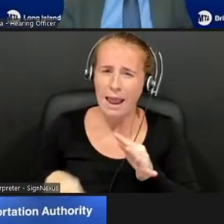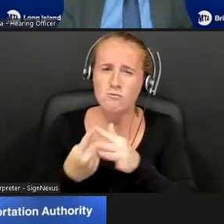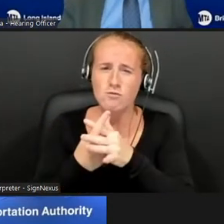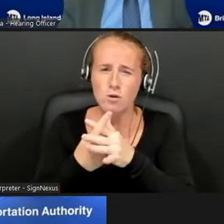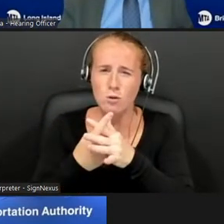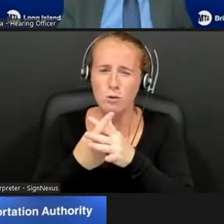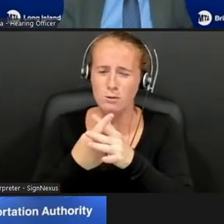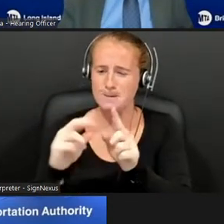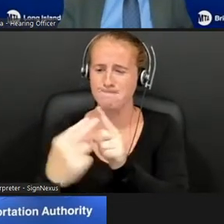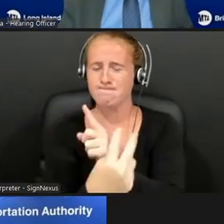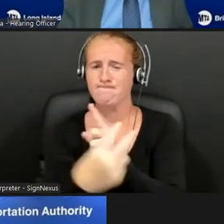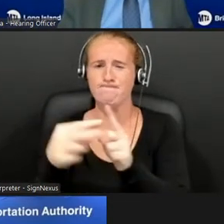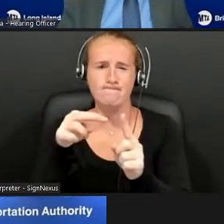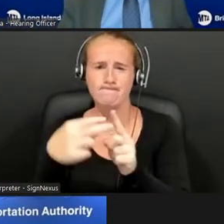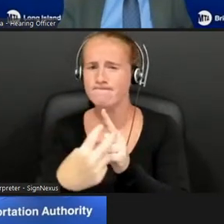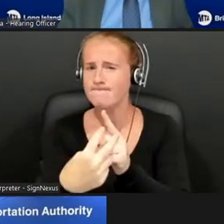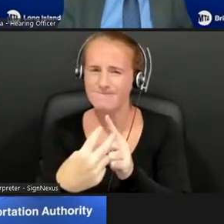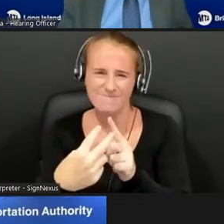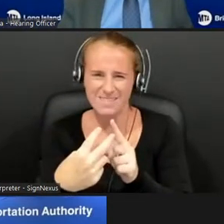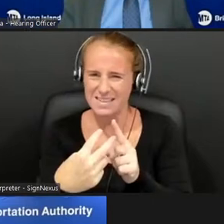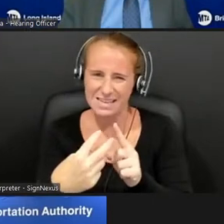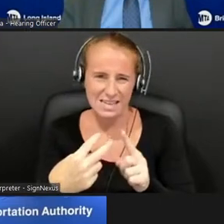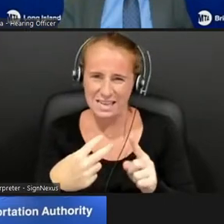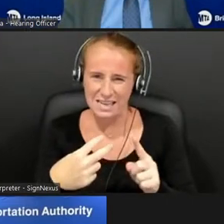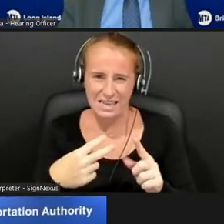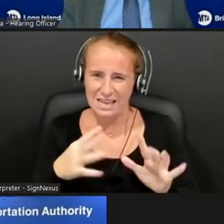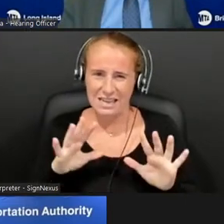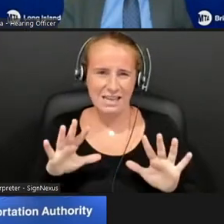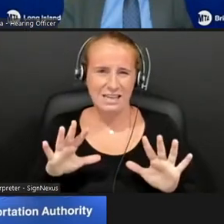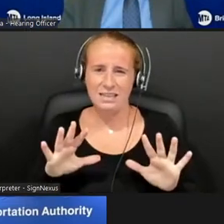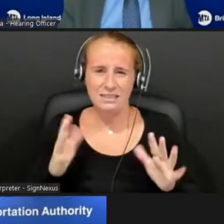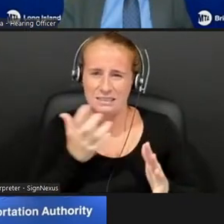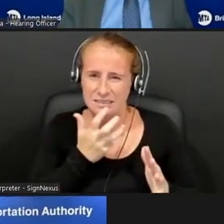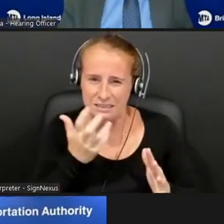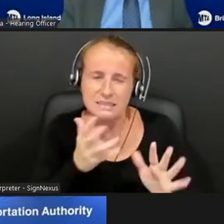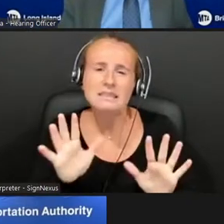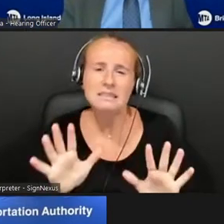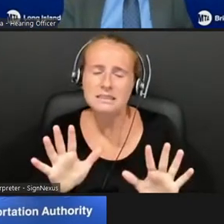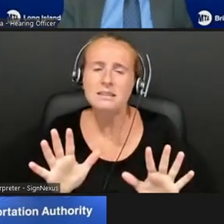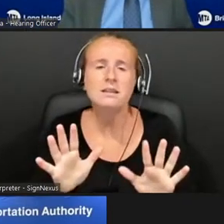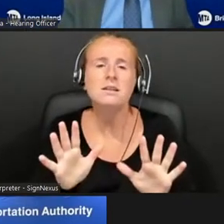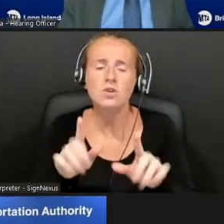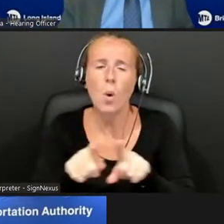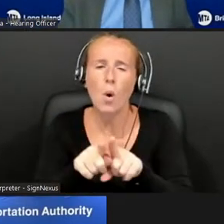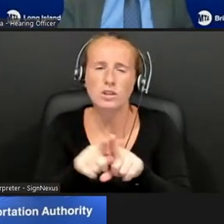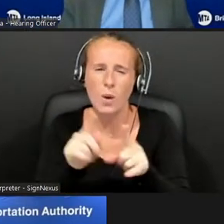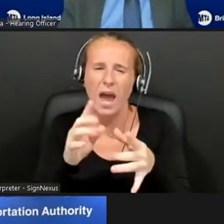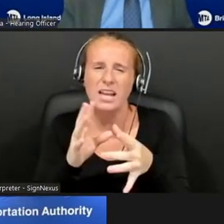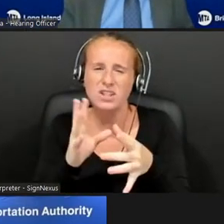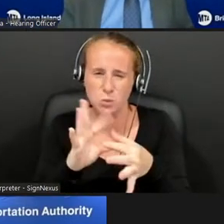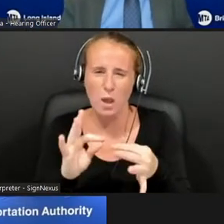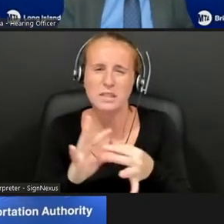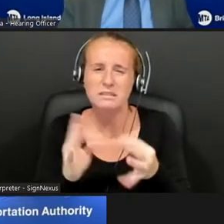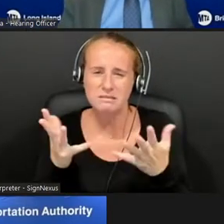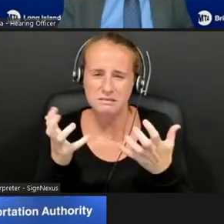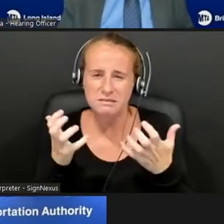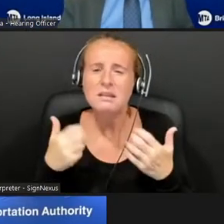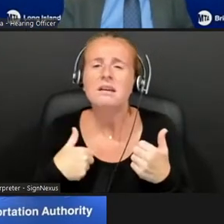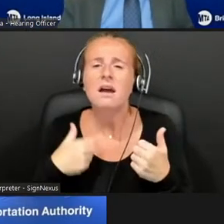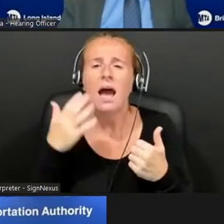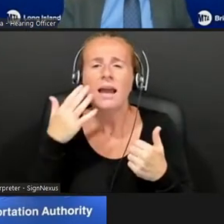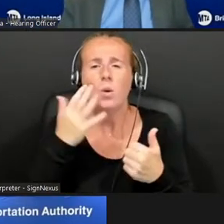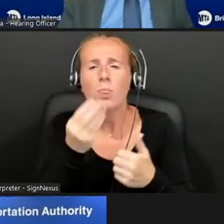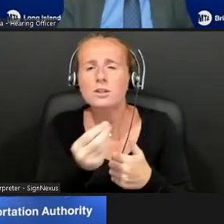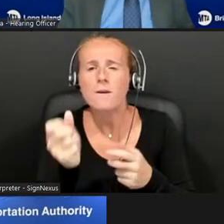really um unfathomable to me further I just want to close by saying that there are a couple of people who were talking